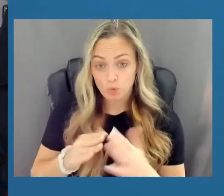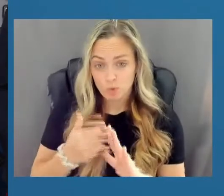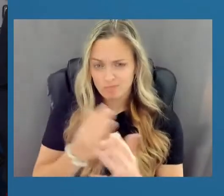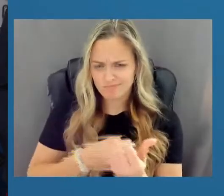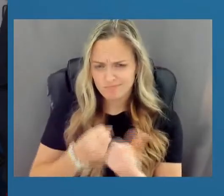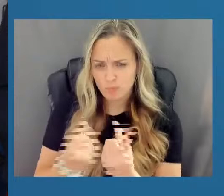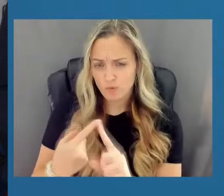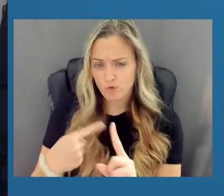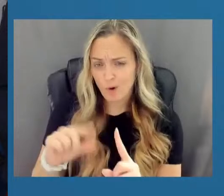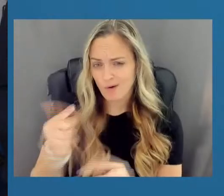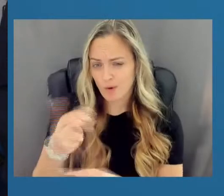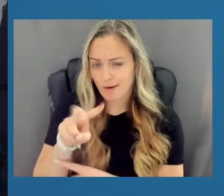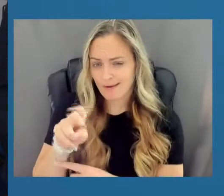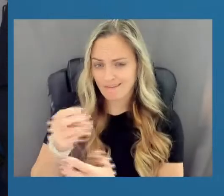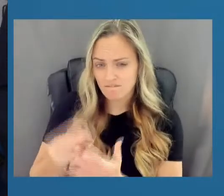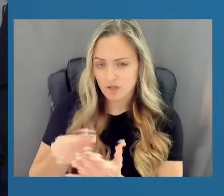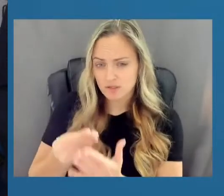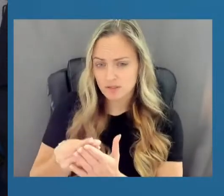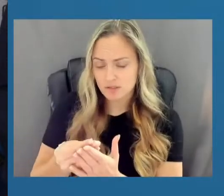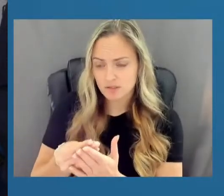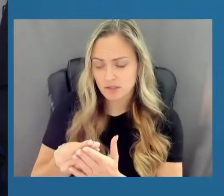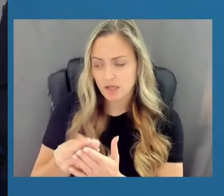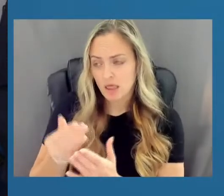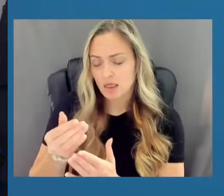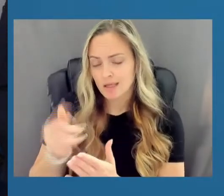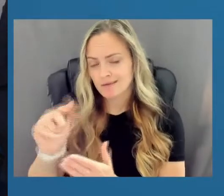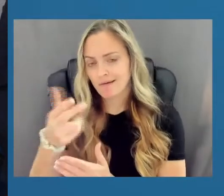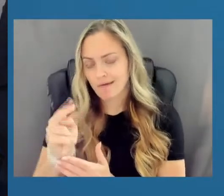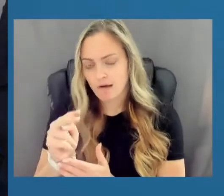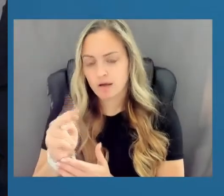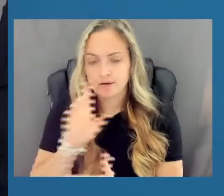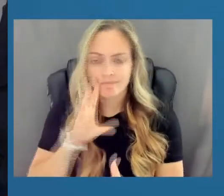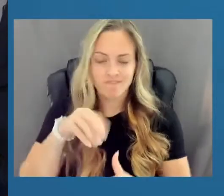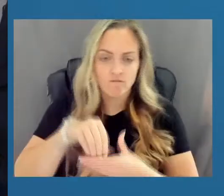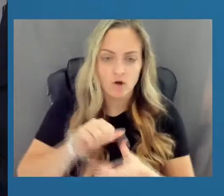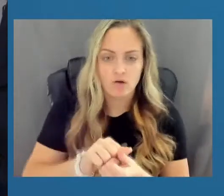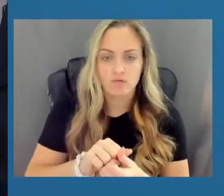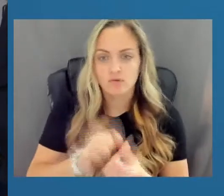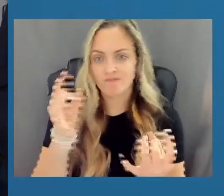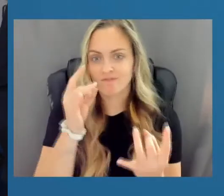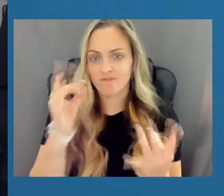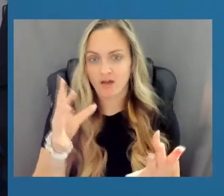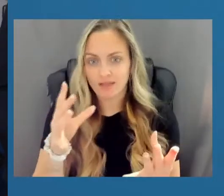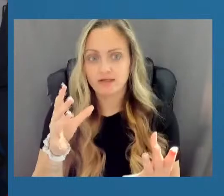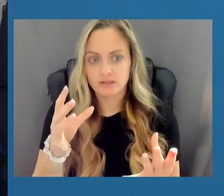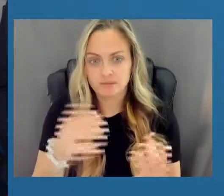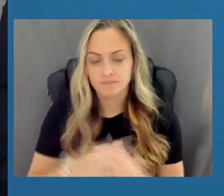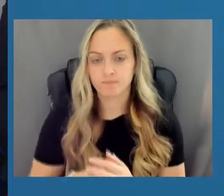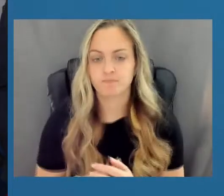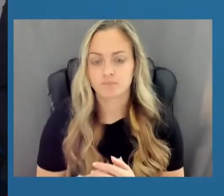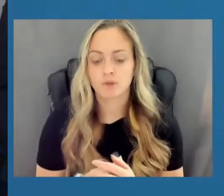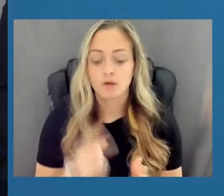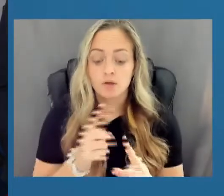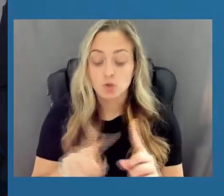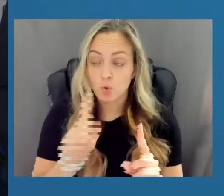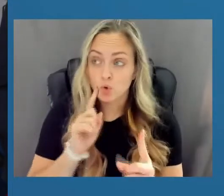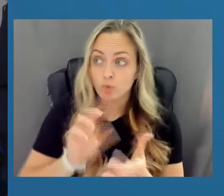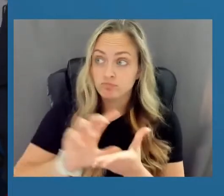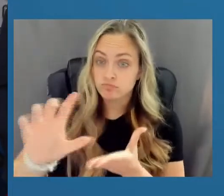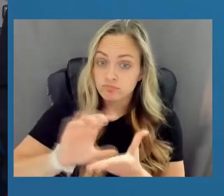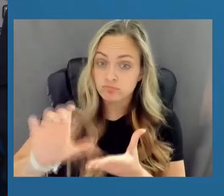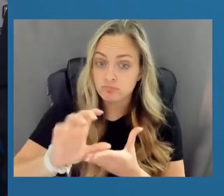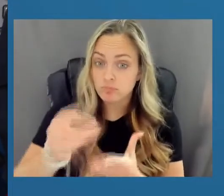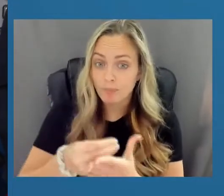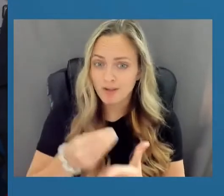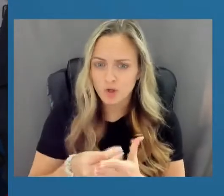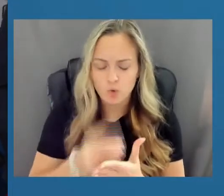GIVE funds, the gun-involved violence disruption. So that's how you fight crime. You fund police at record levels. We don't defund the police,